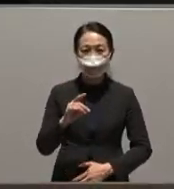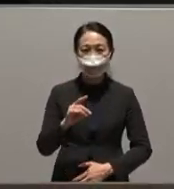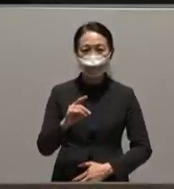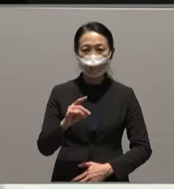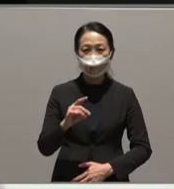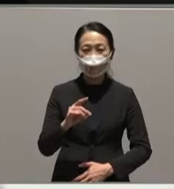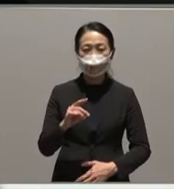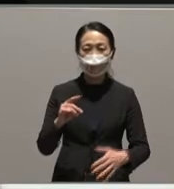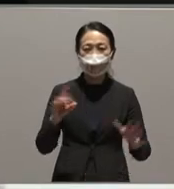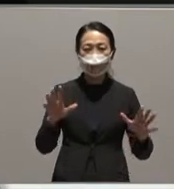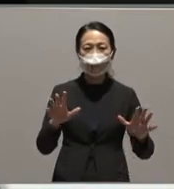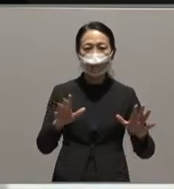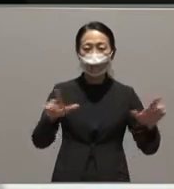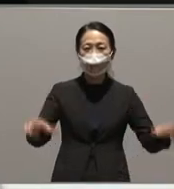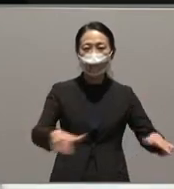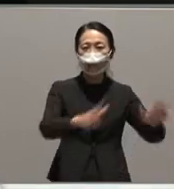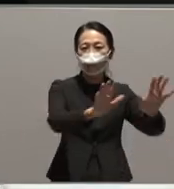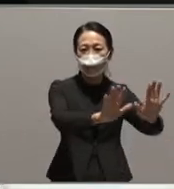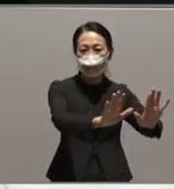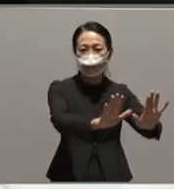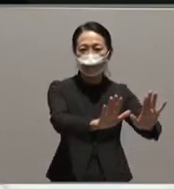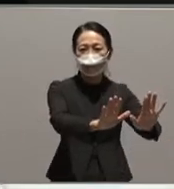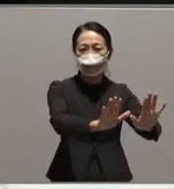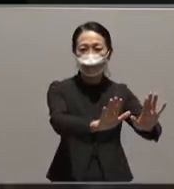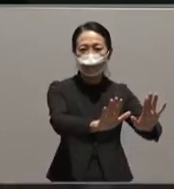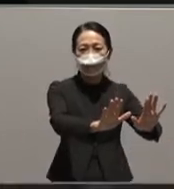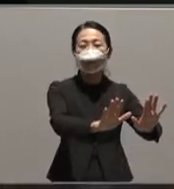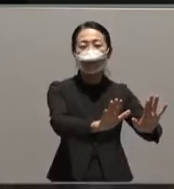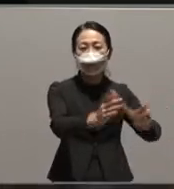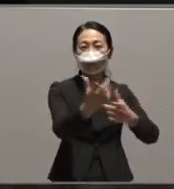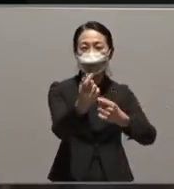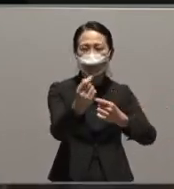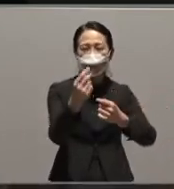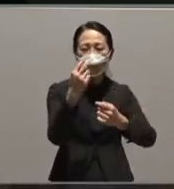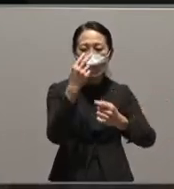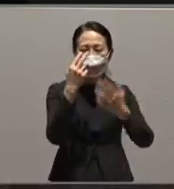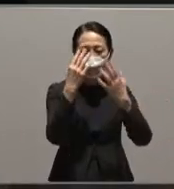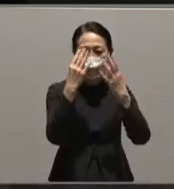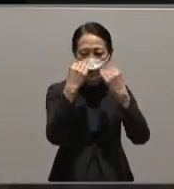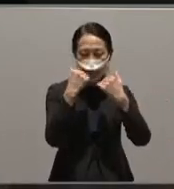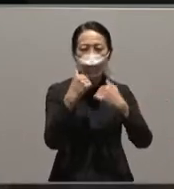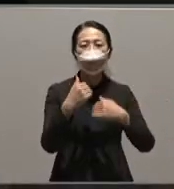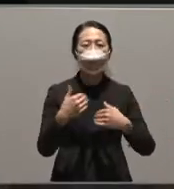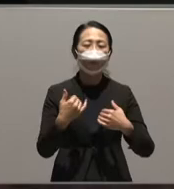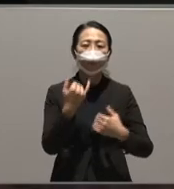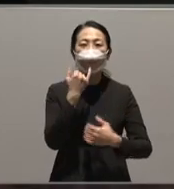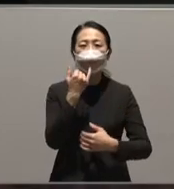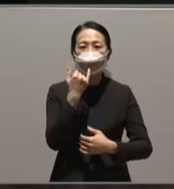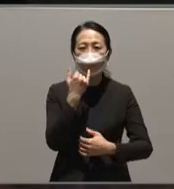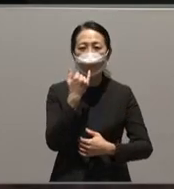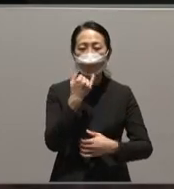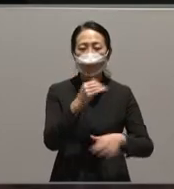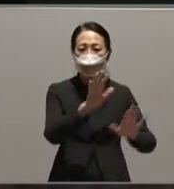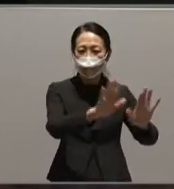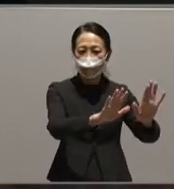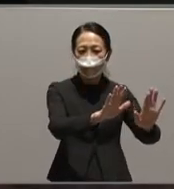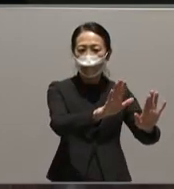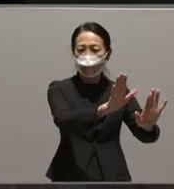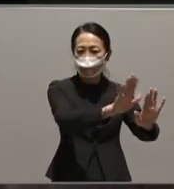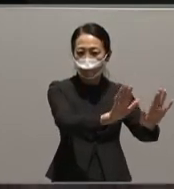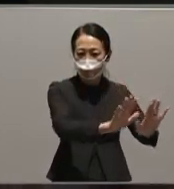two hands. Yeah. You can close your eye. Close my eye. Yeah, just enjoy the sense of the